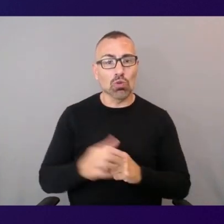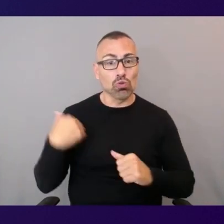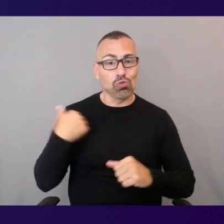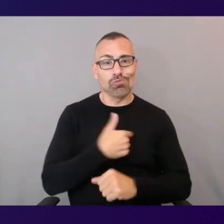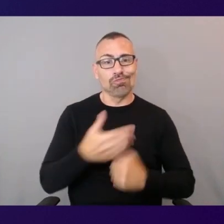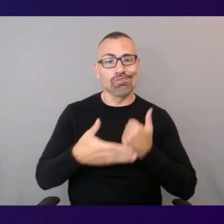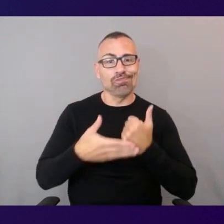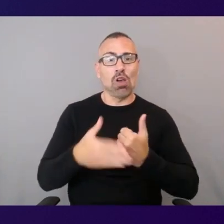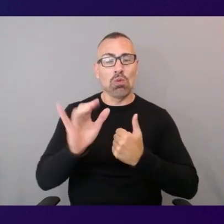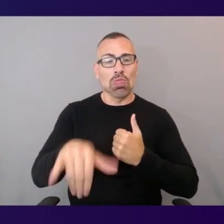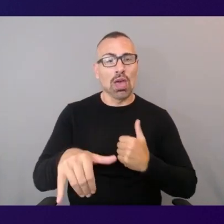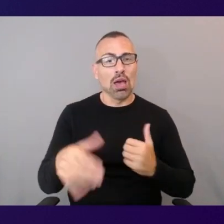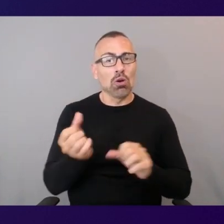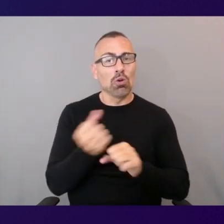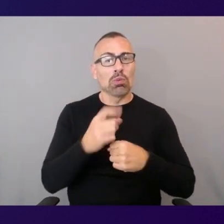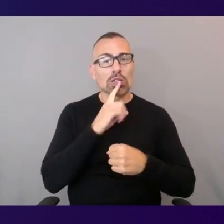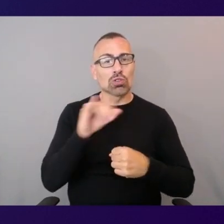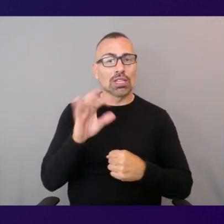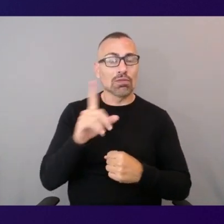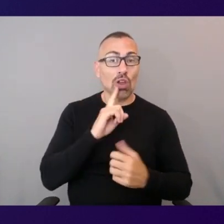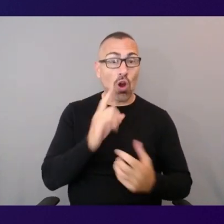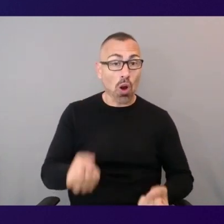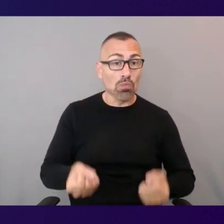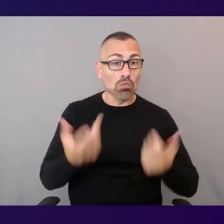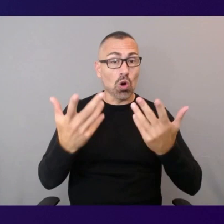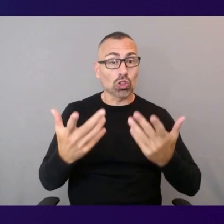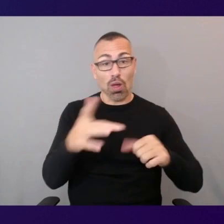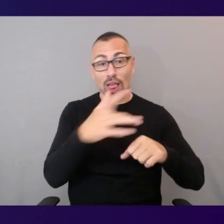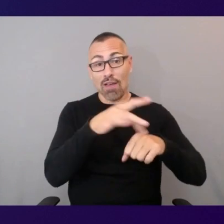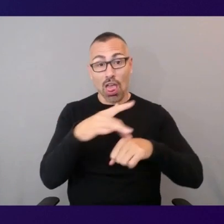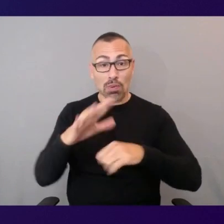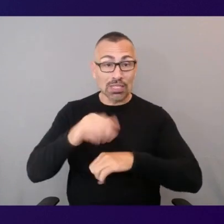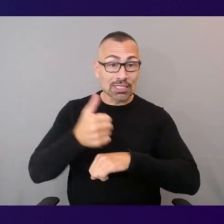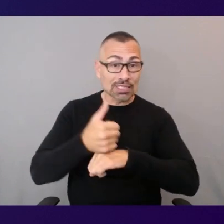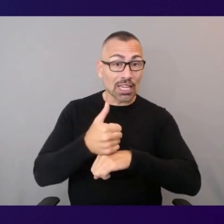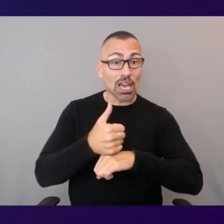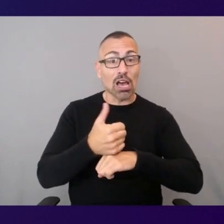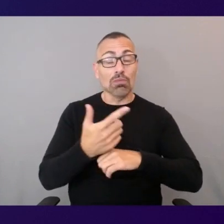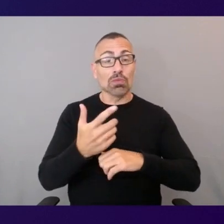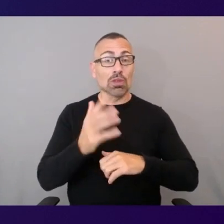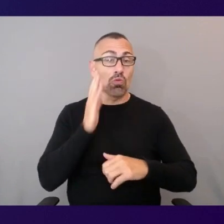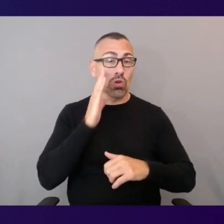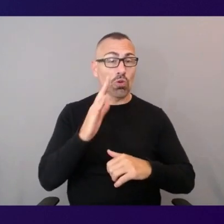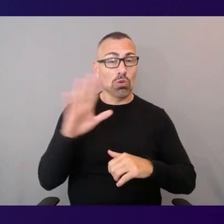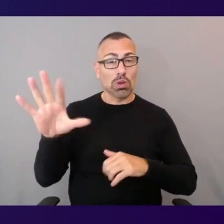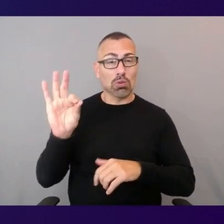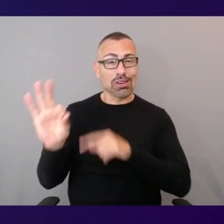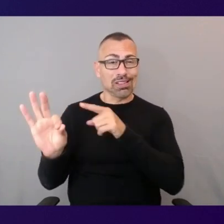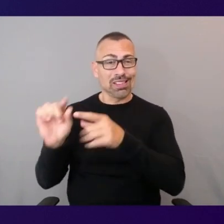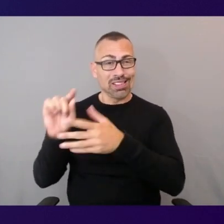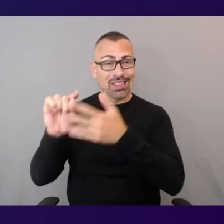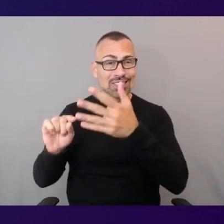if you have multiple availabilities set up by default, and we're going to put one in this side and one on this side, and make